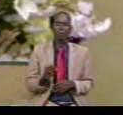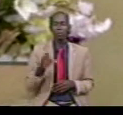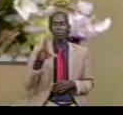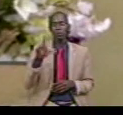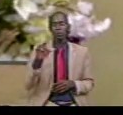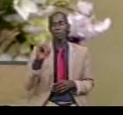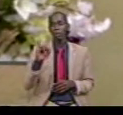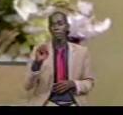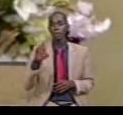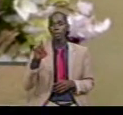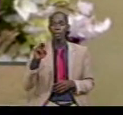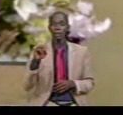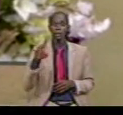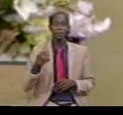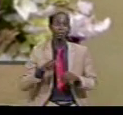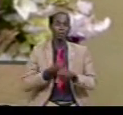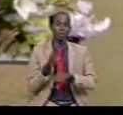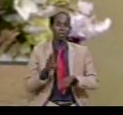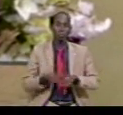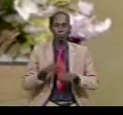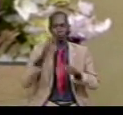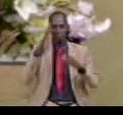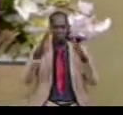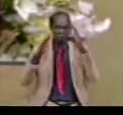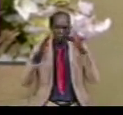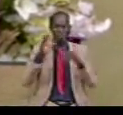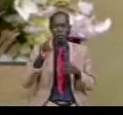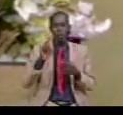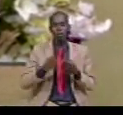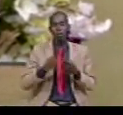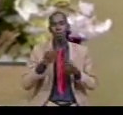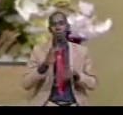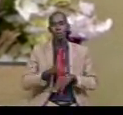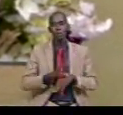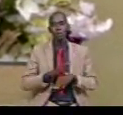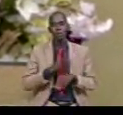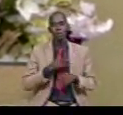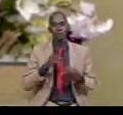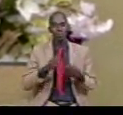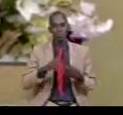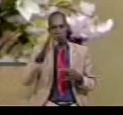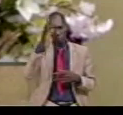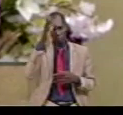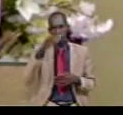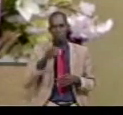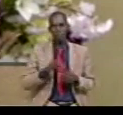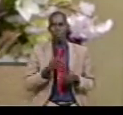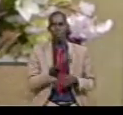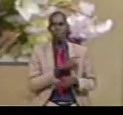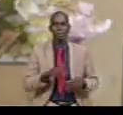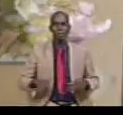nations. Greetings to the church and to our Father in the Lord.